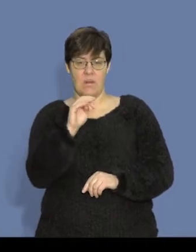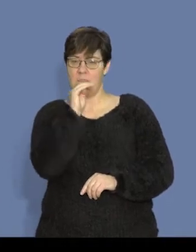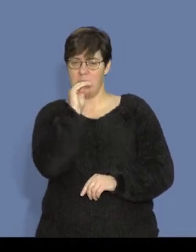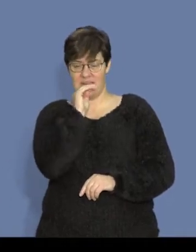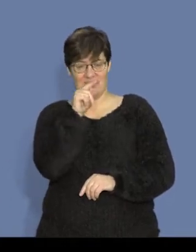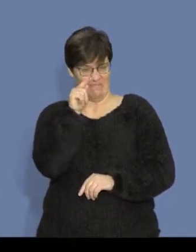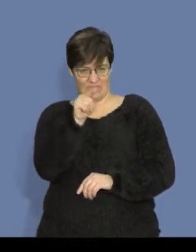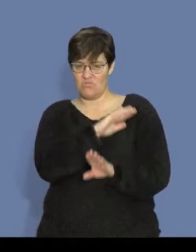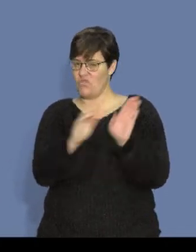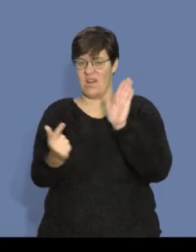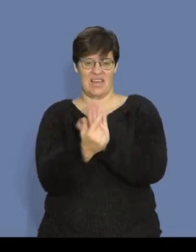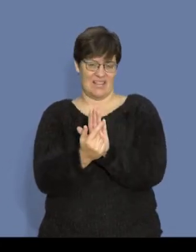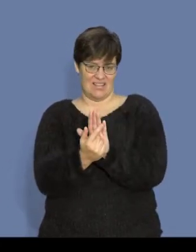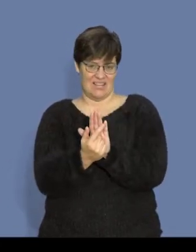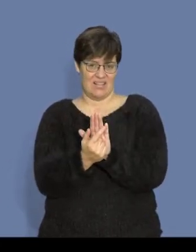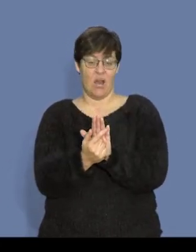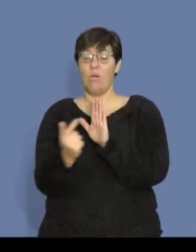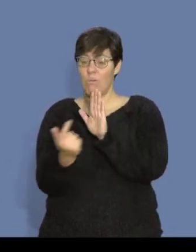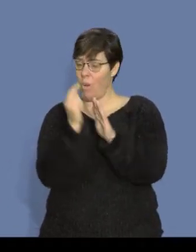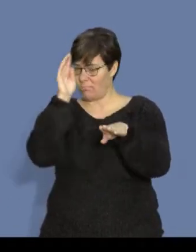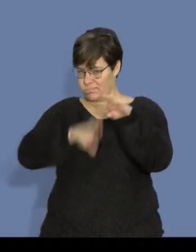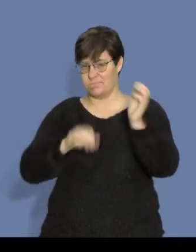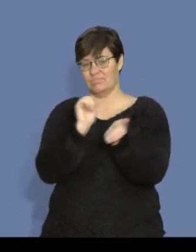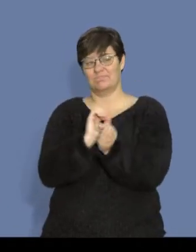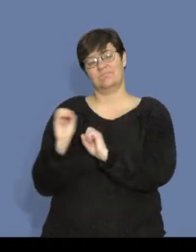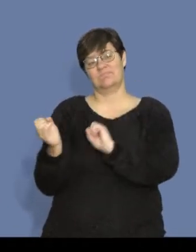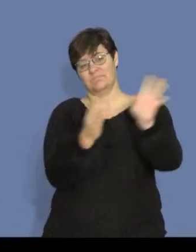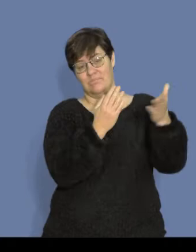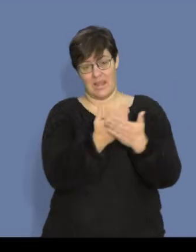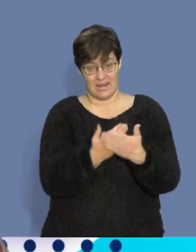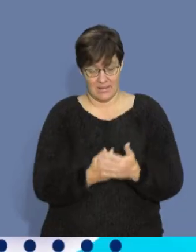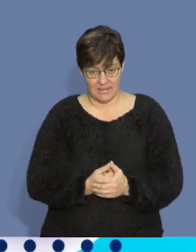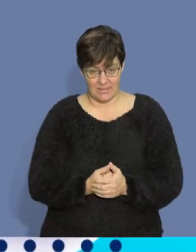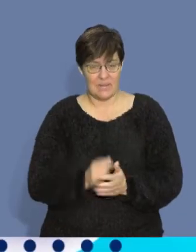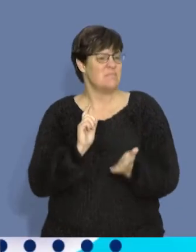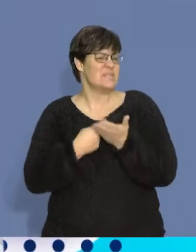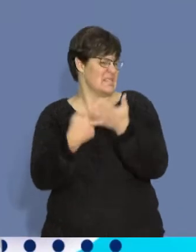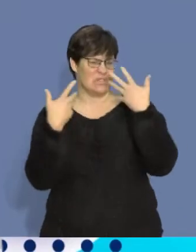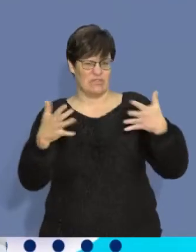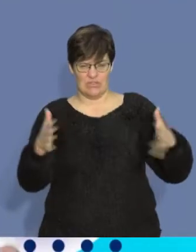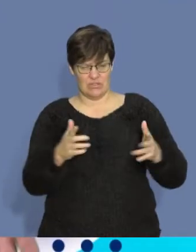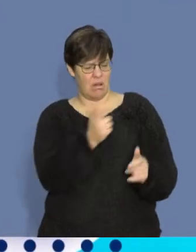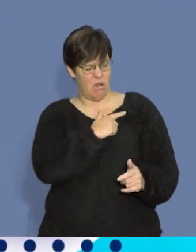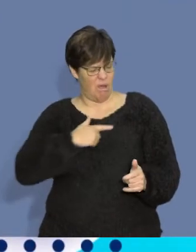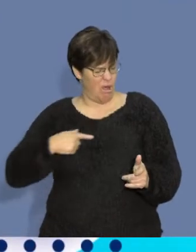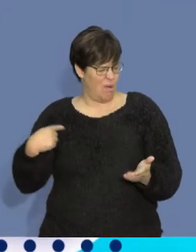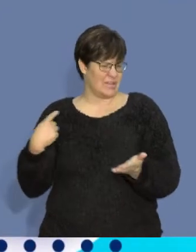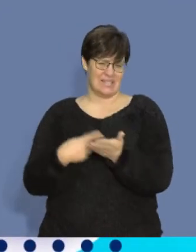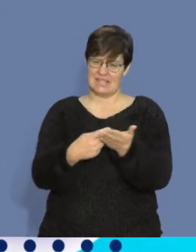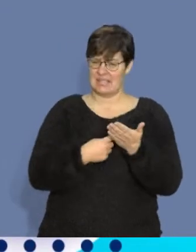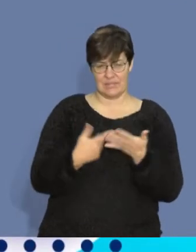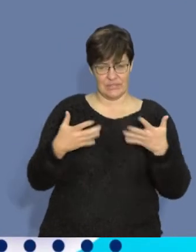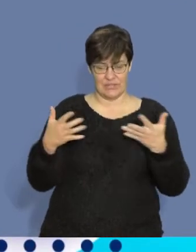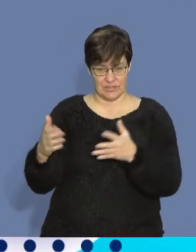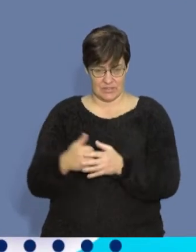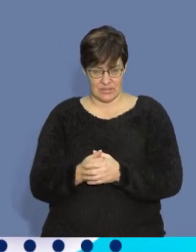answer there, is illegal and punishable by law. We've discussed this at length, and we've had